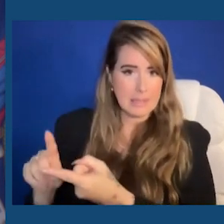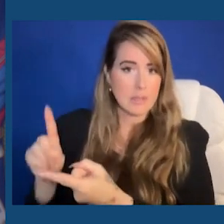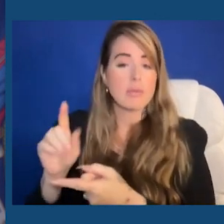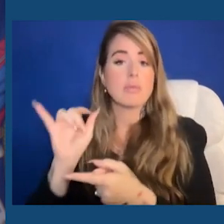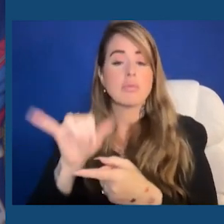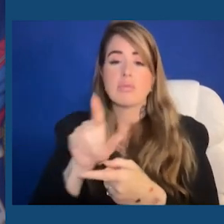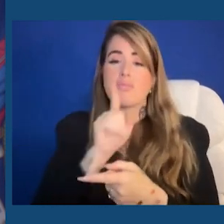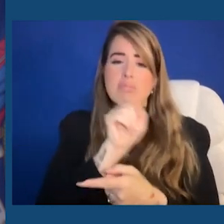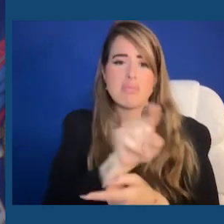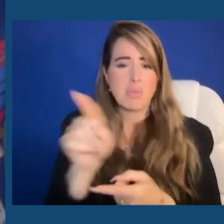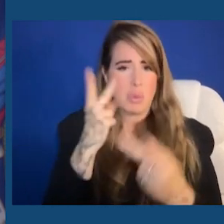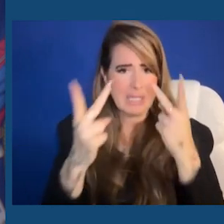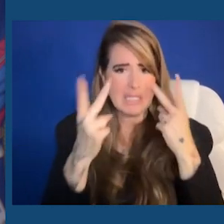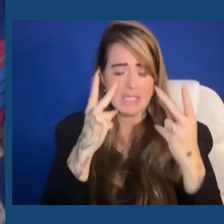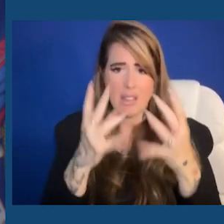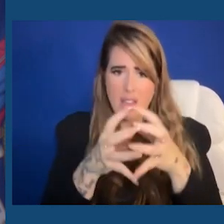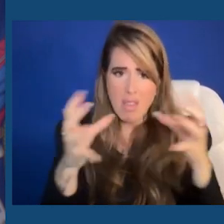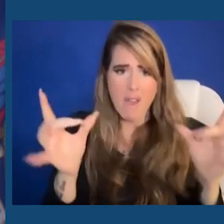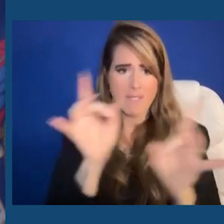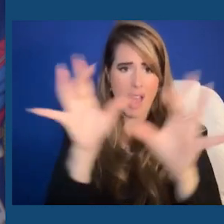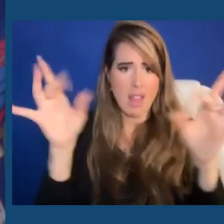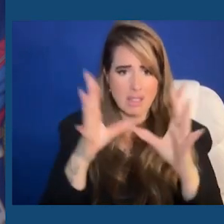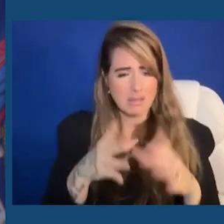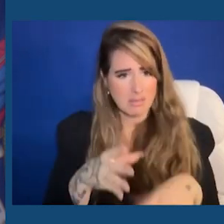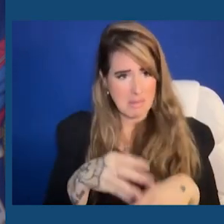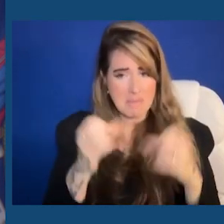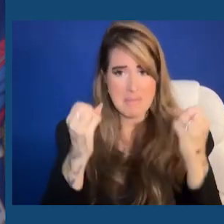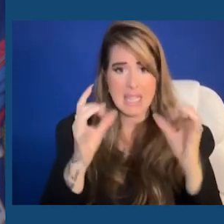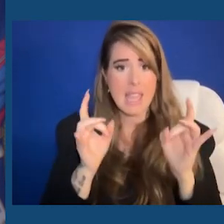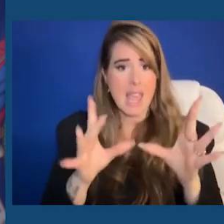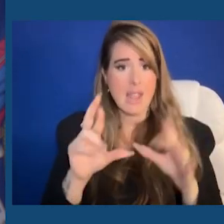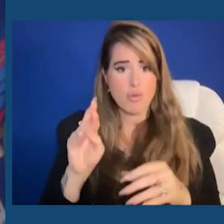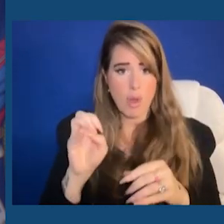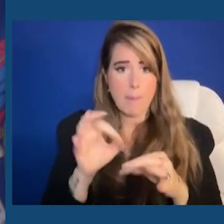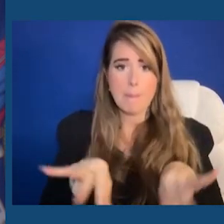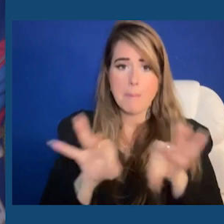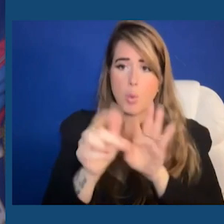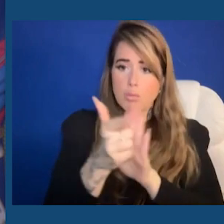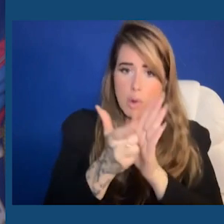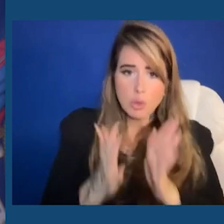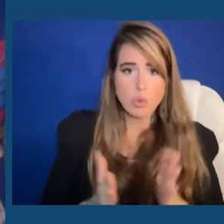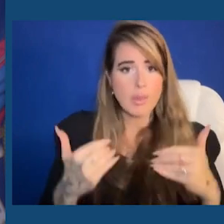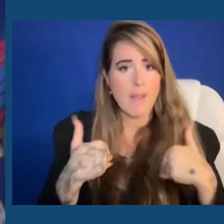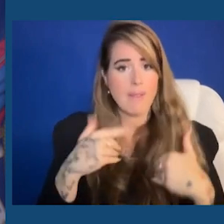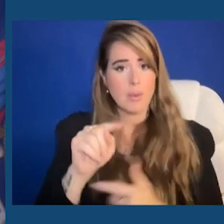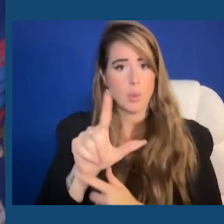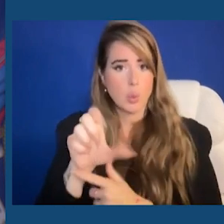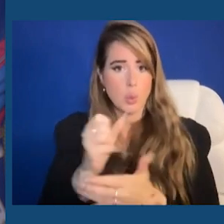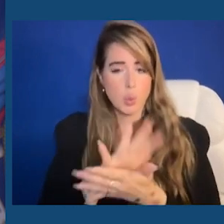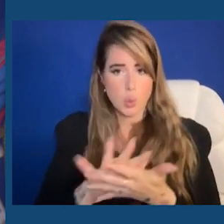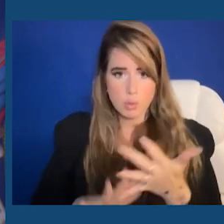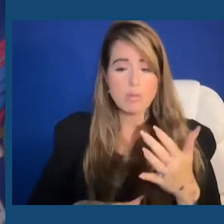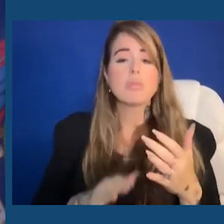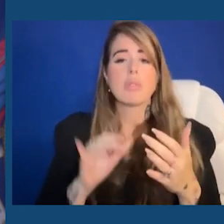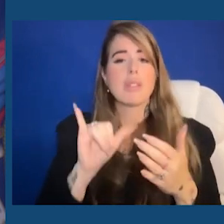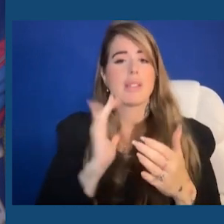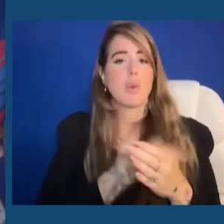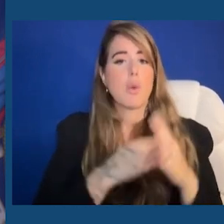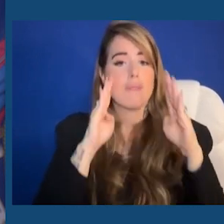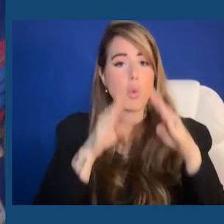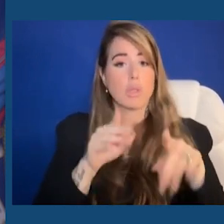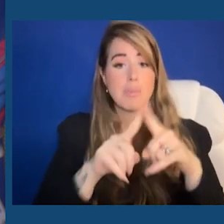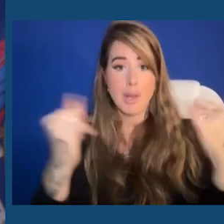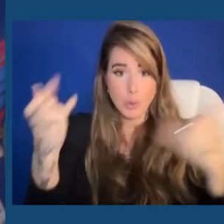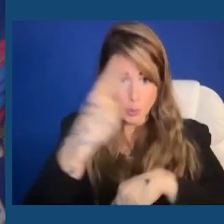rise in hate crimes, and making sure that our prosecutors have the tools they need. So that's what we're focused on, but today is all about the small businesses and the